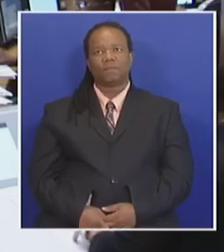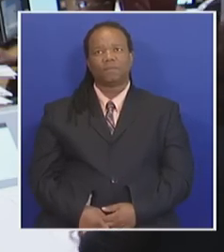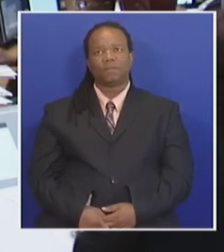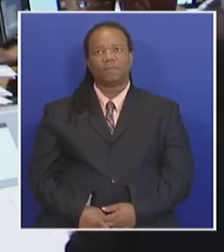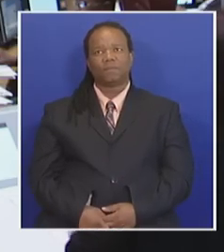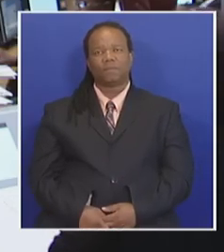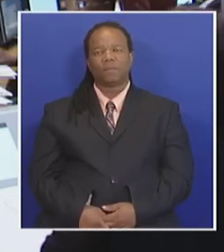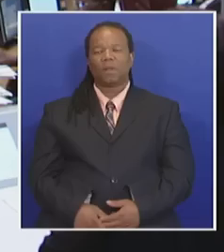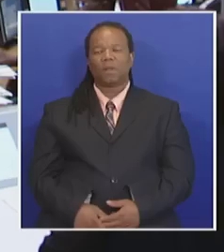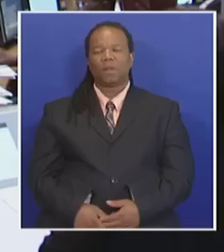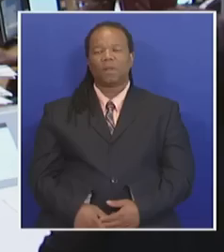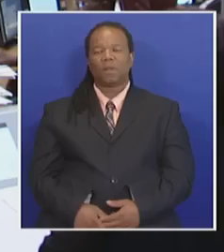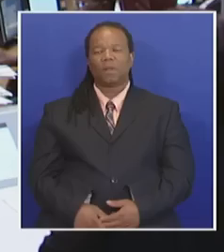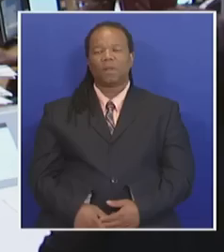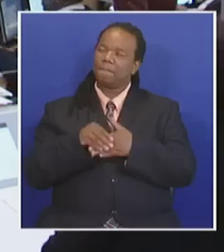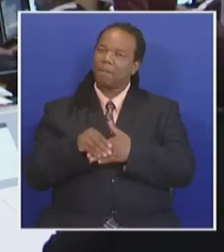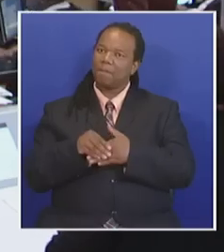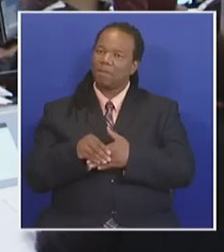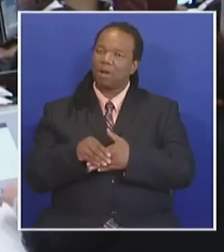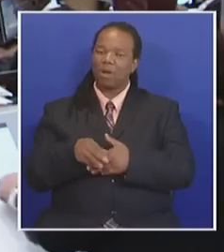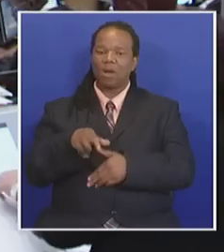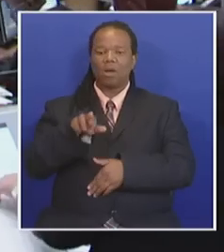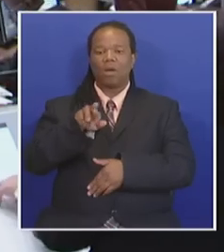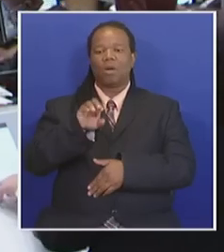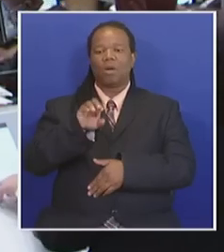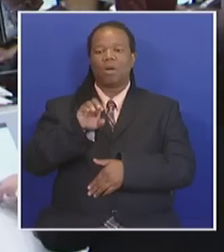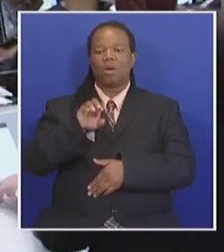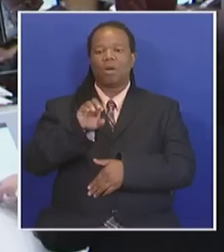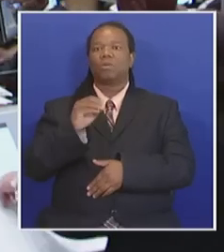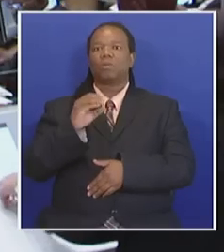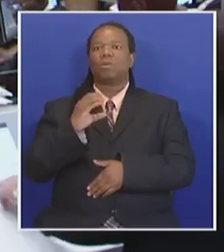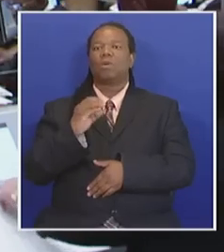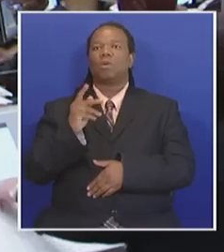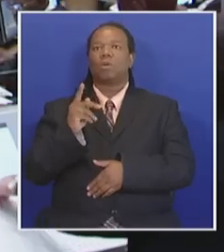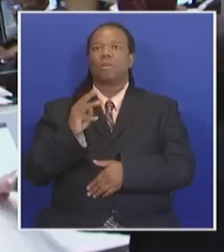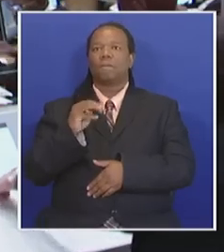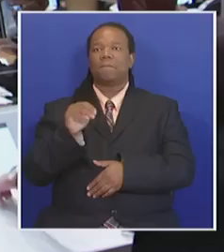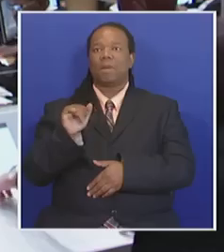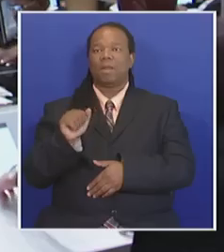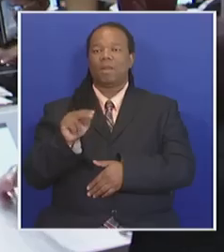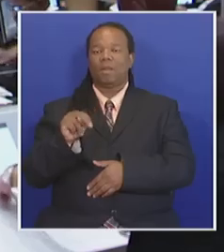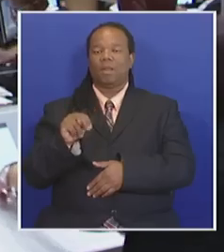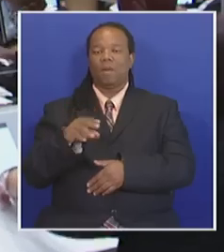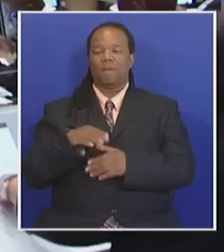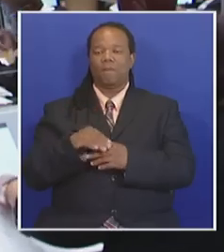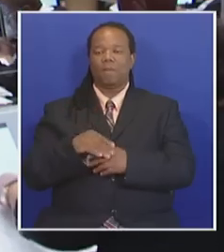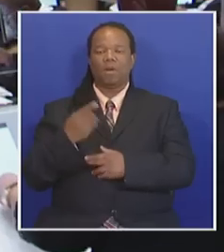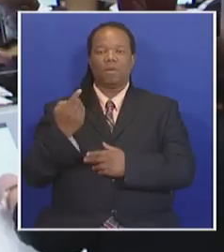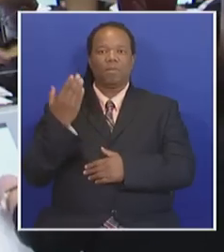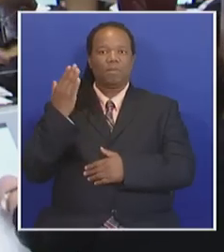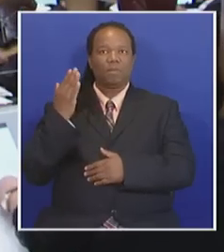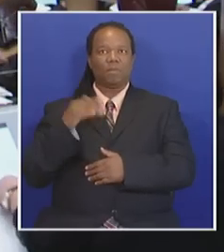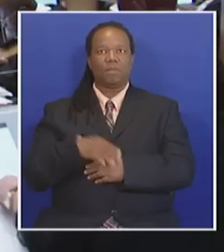Honorable members, Honorable Rockman is on the podium. Thank you, Honorable Chair. Honorable Chair,